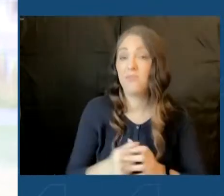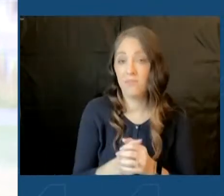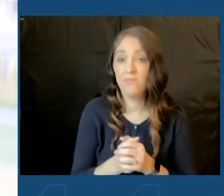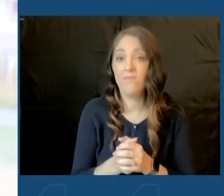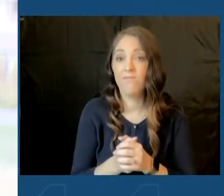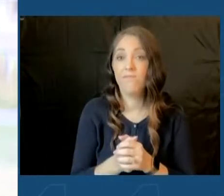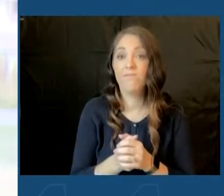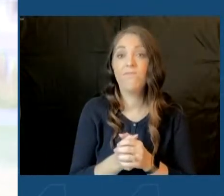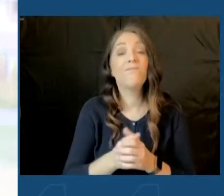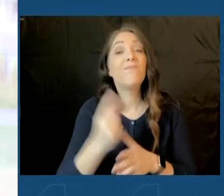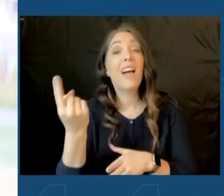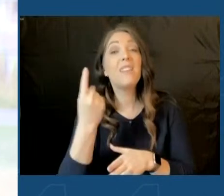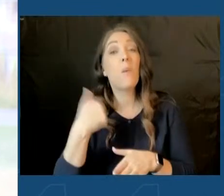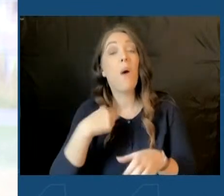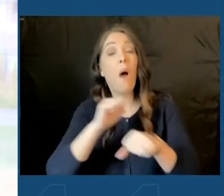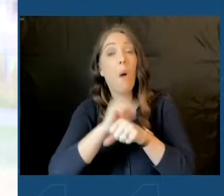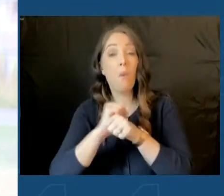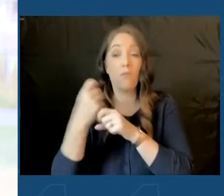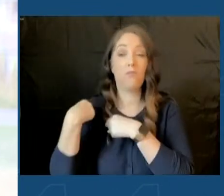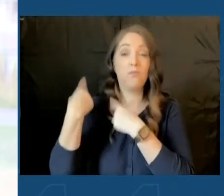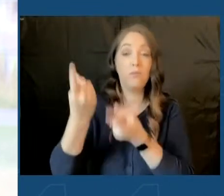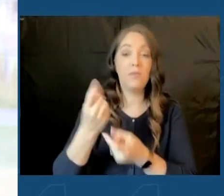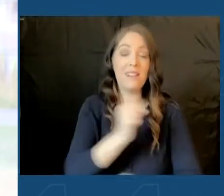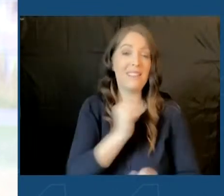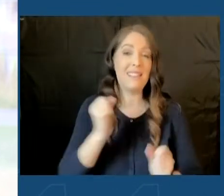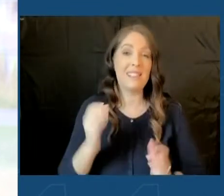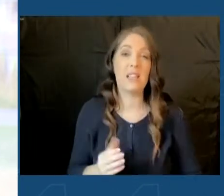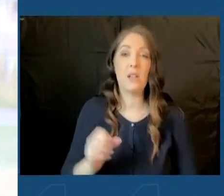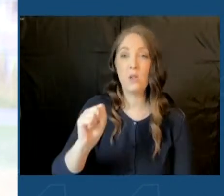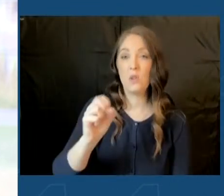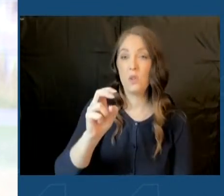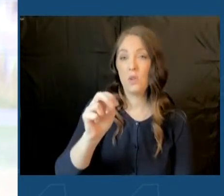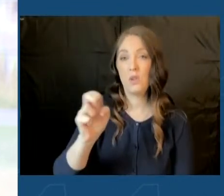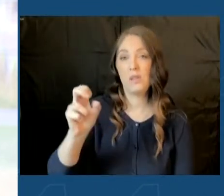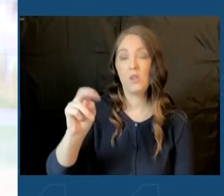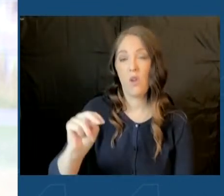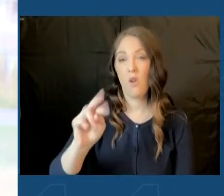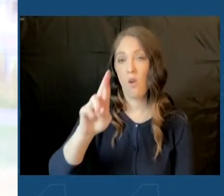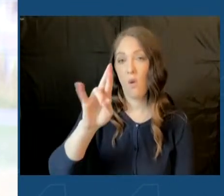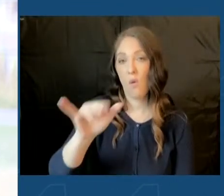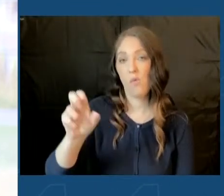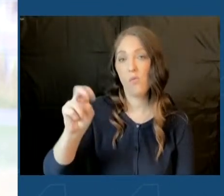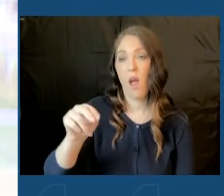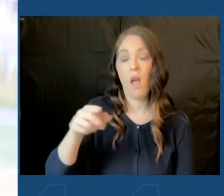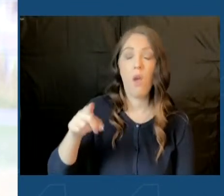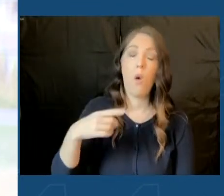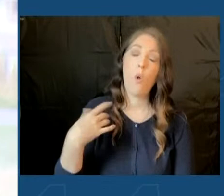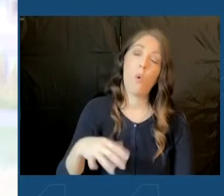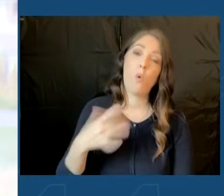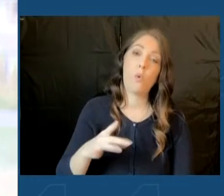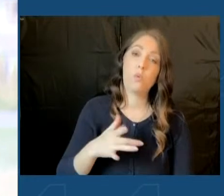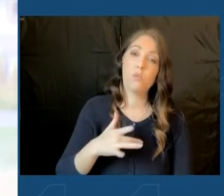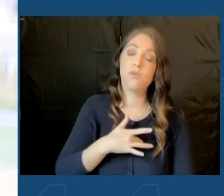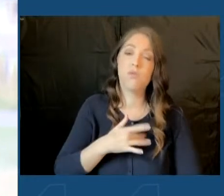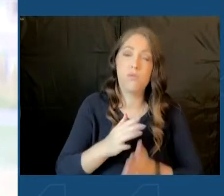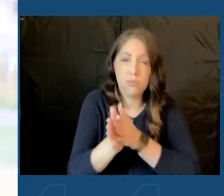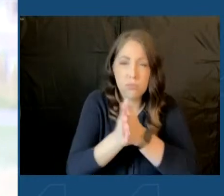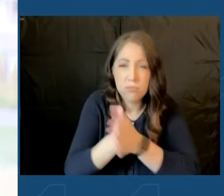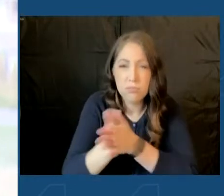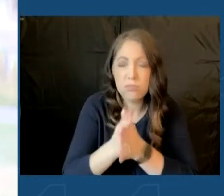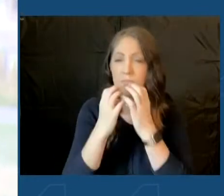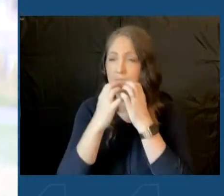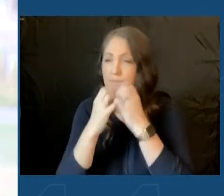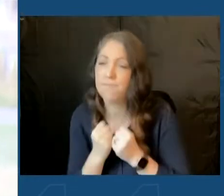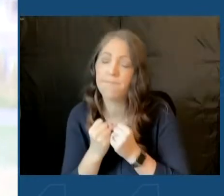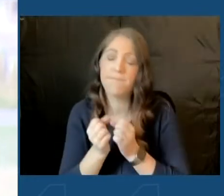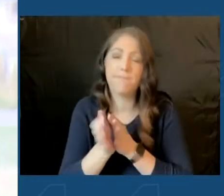many years is our Senator Sean Ryan. He has brought his heart to his job and is very passionate about the issues that he